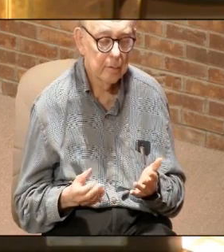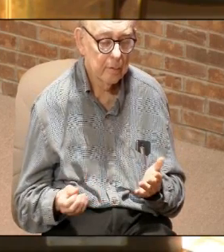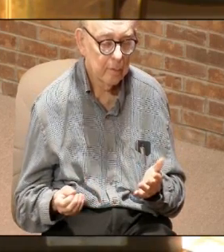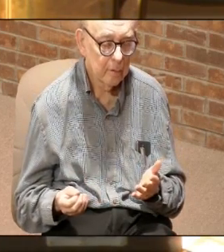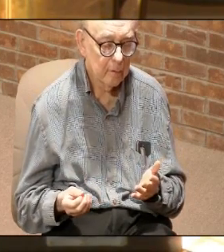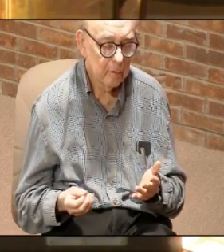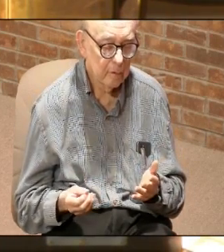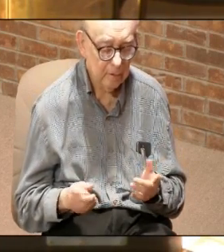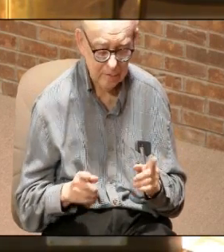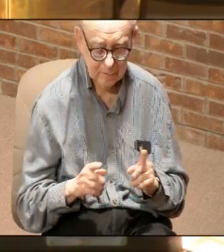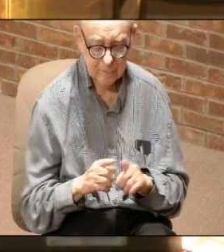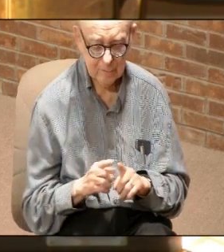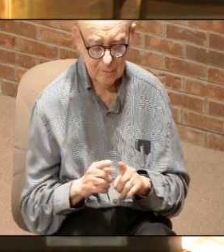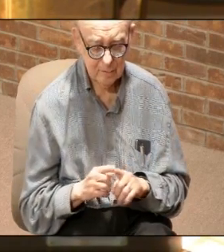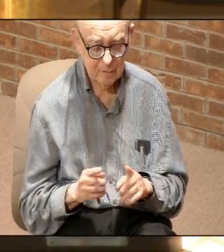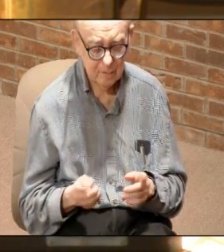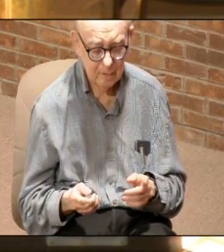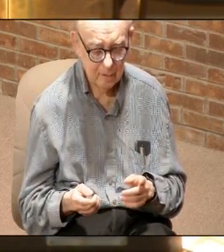It's like,